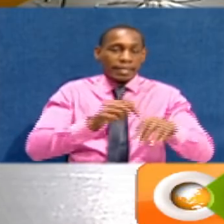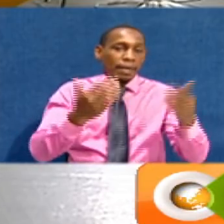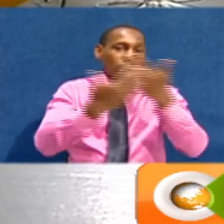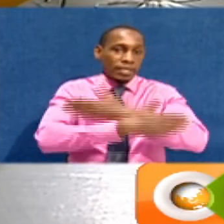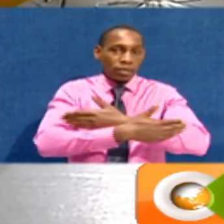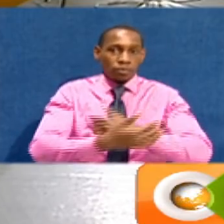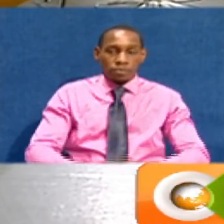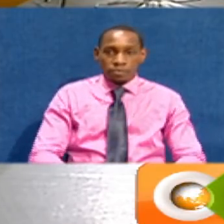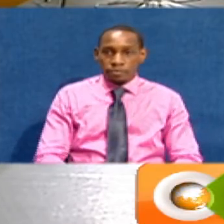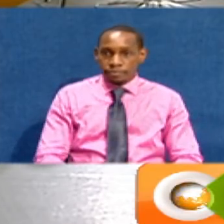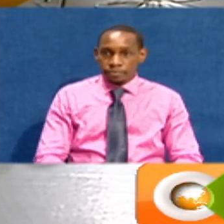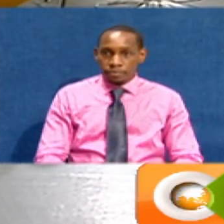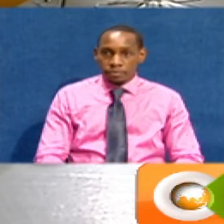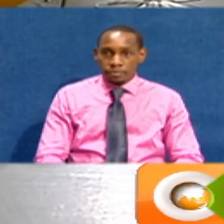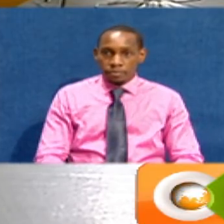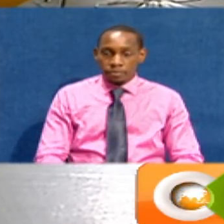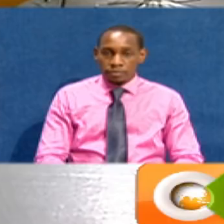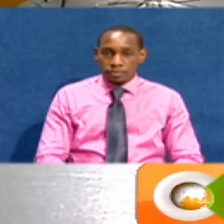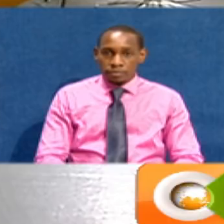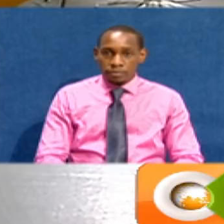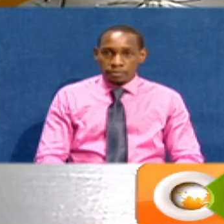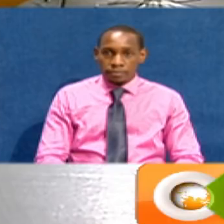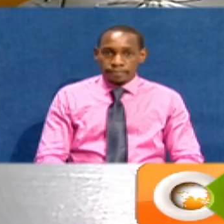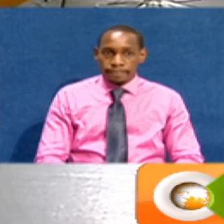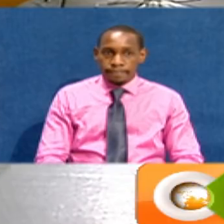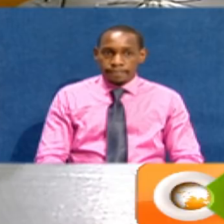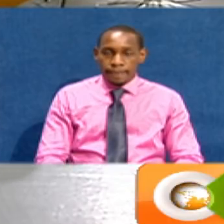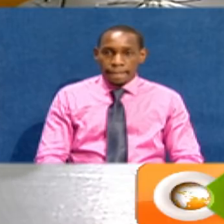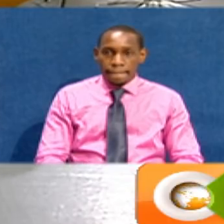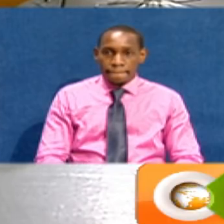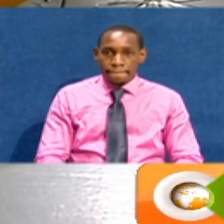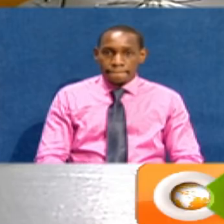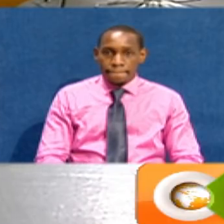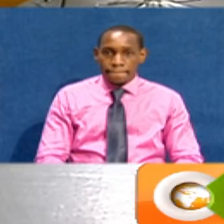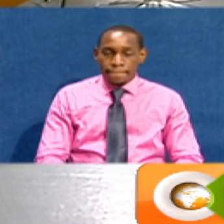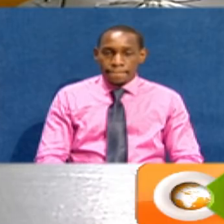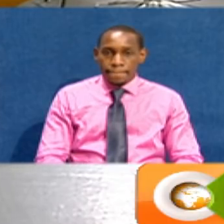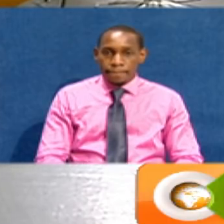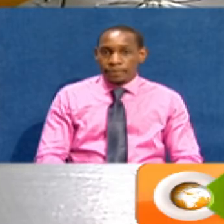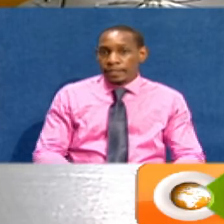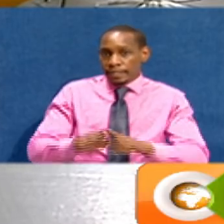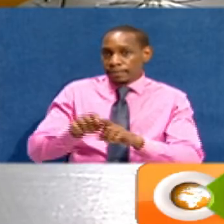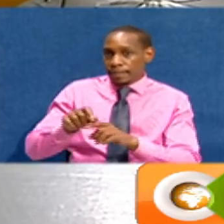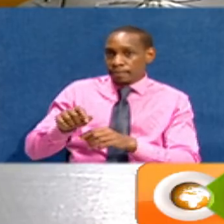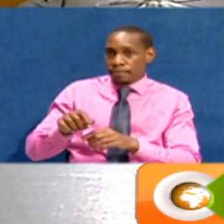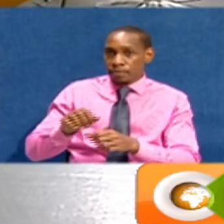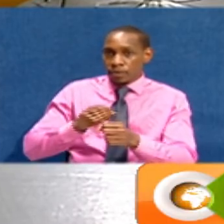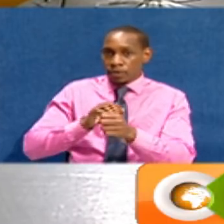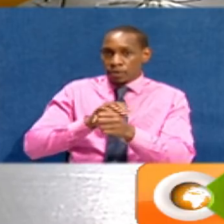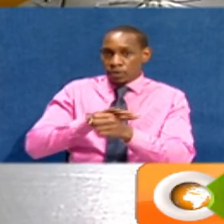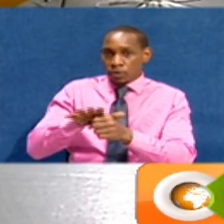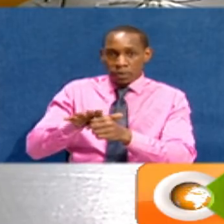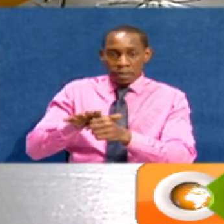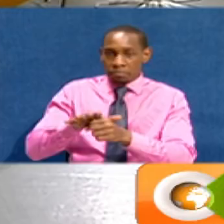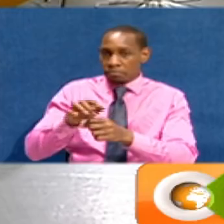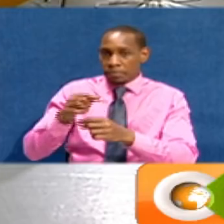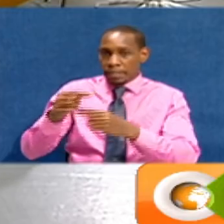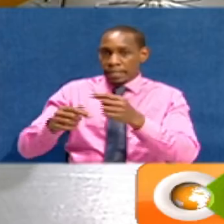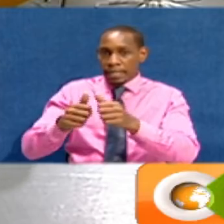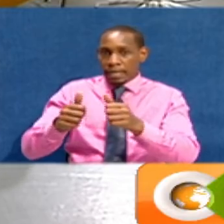of COVID-19. No, the virus, works moves during business hours. Only at night. Yeah. And somehow the virus is okay with political